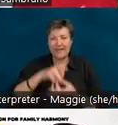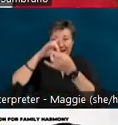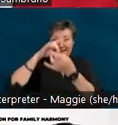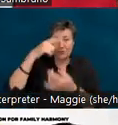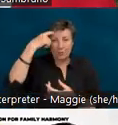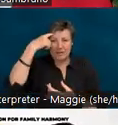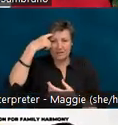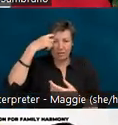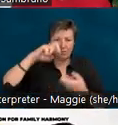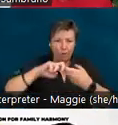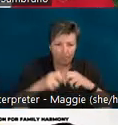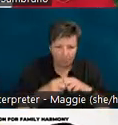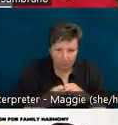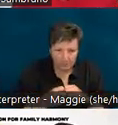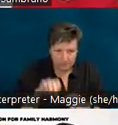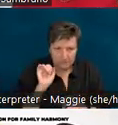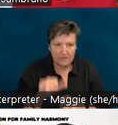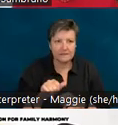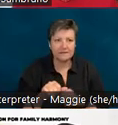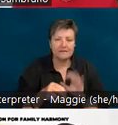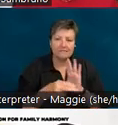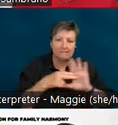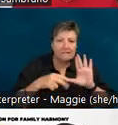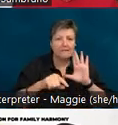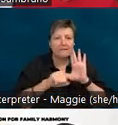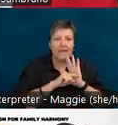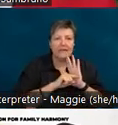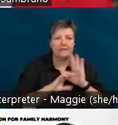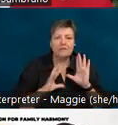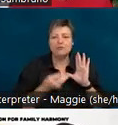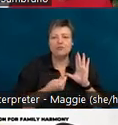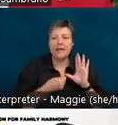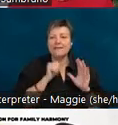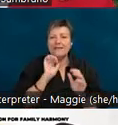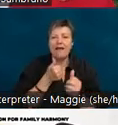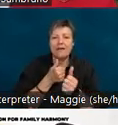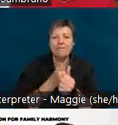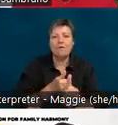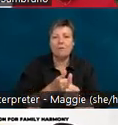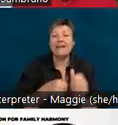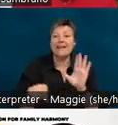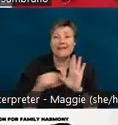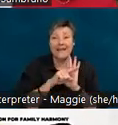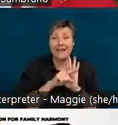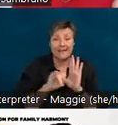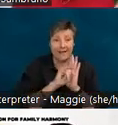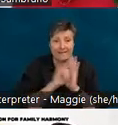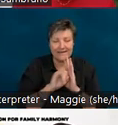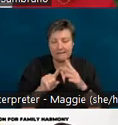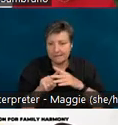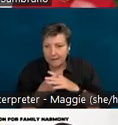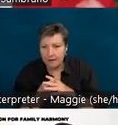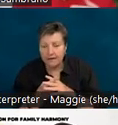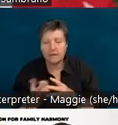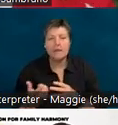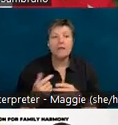kind of where the pathologization of trans and gender nonconforming identities began. In 1980, transsexualism